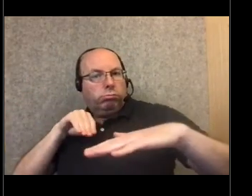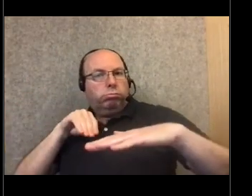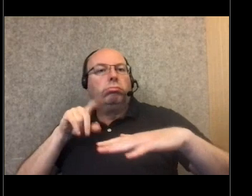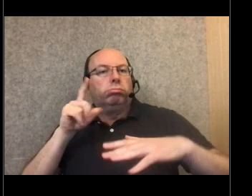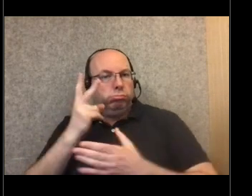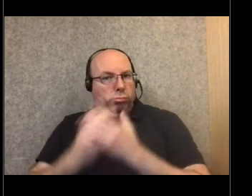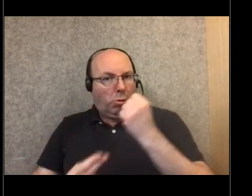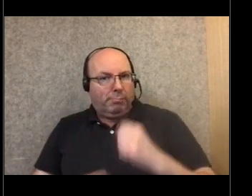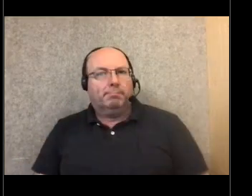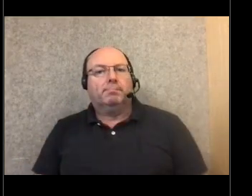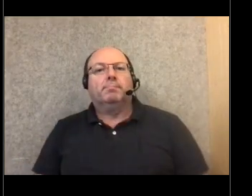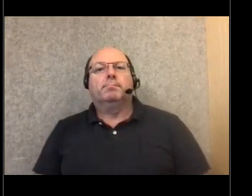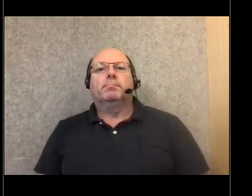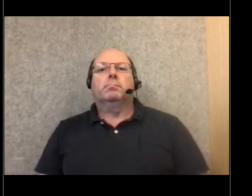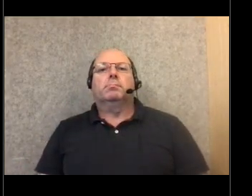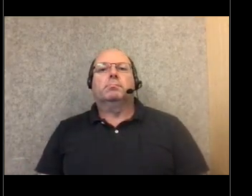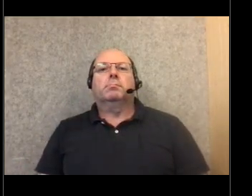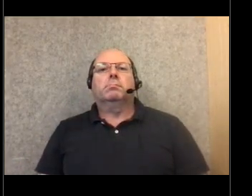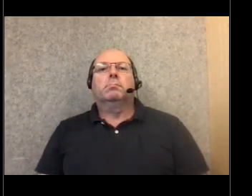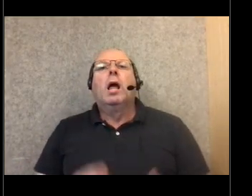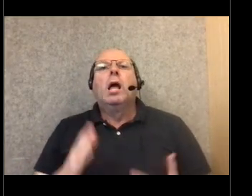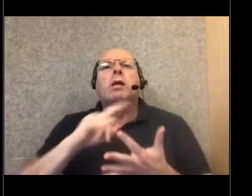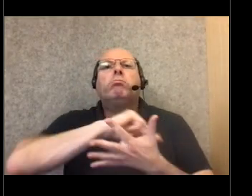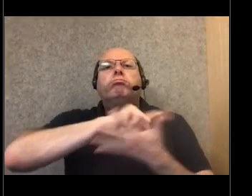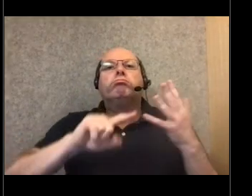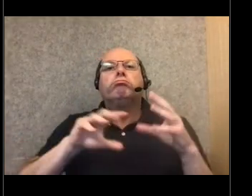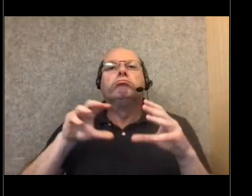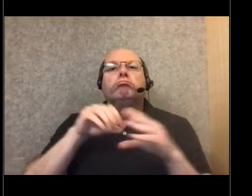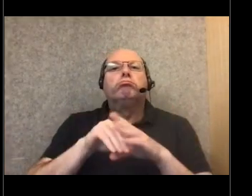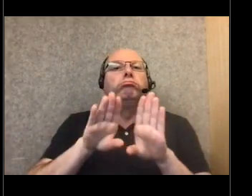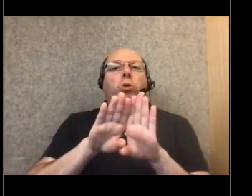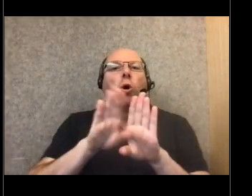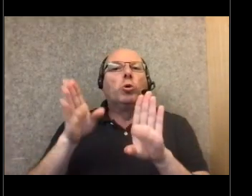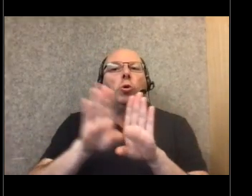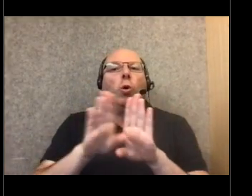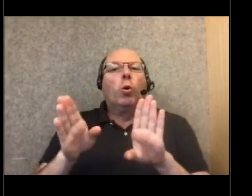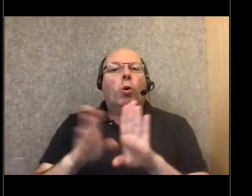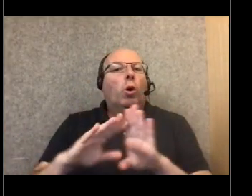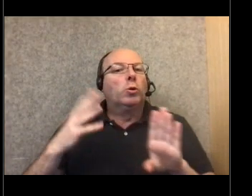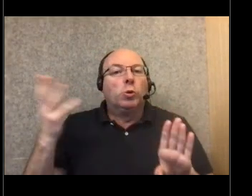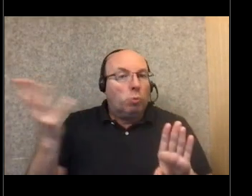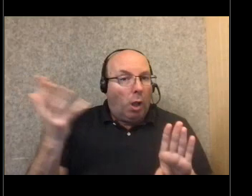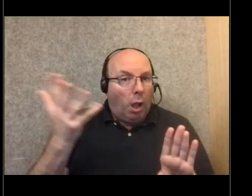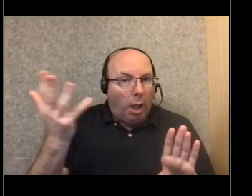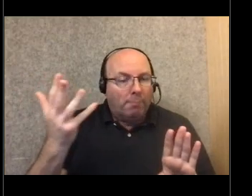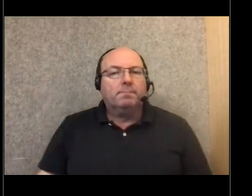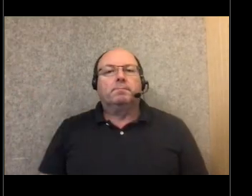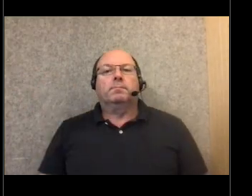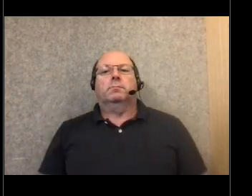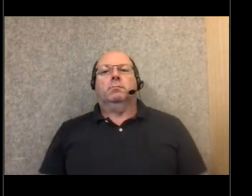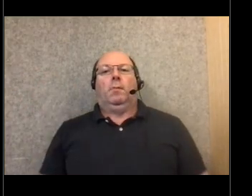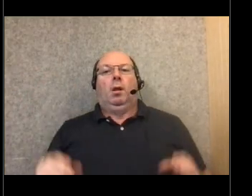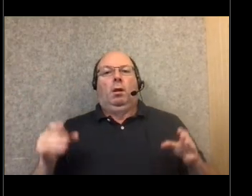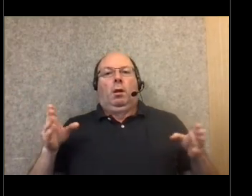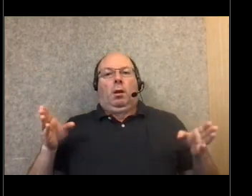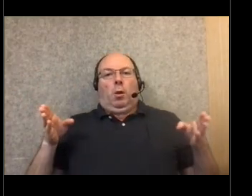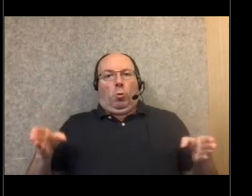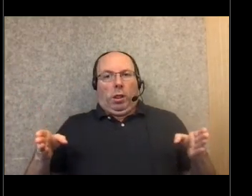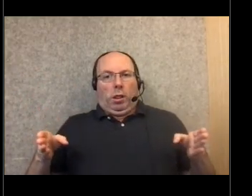Some of the main features that must be addressed at accessible doors are